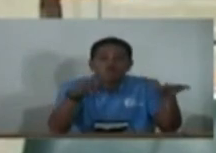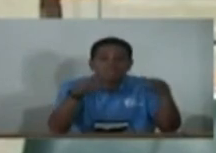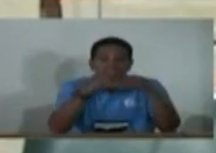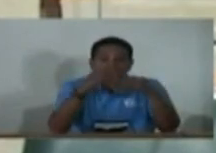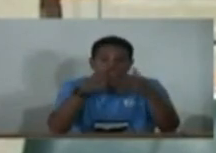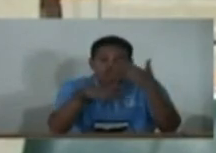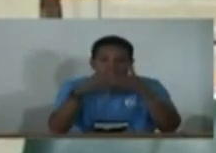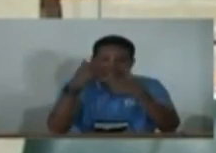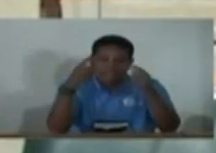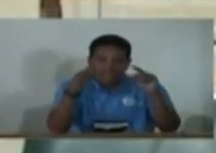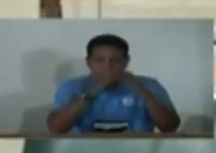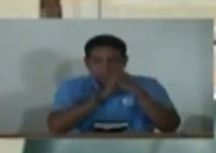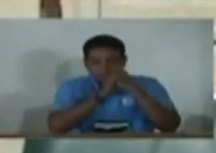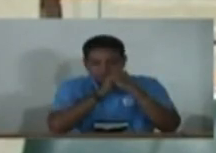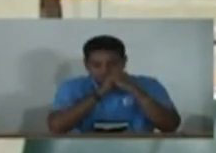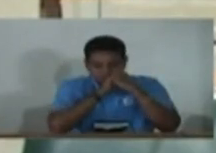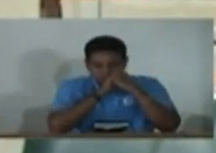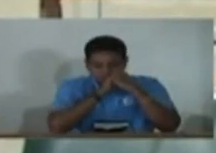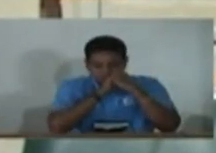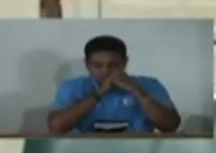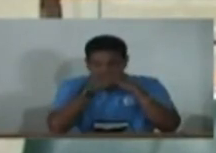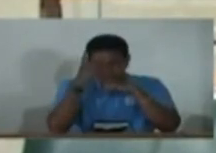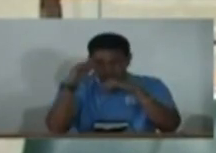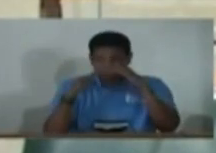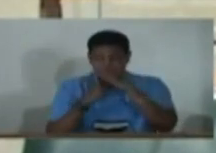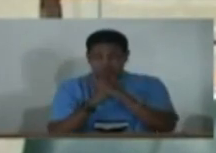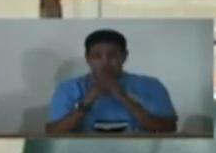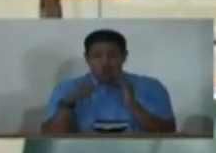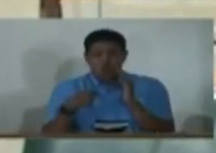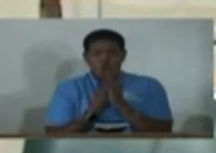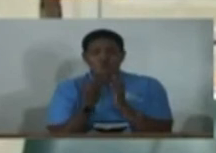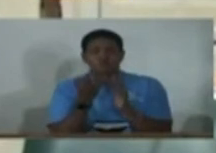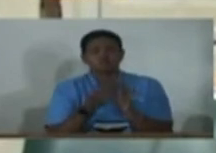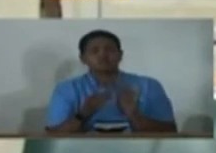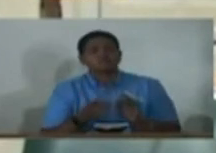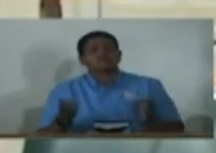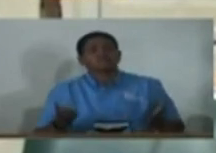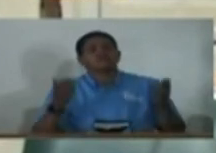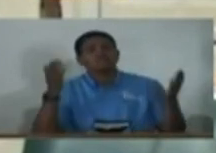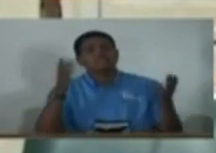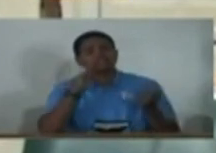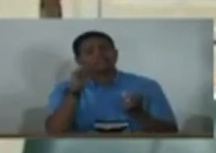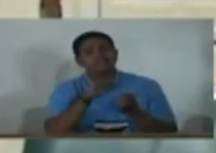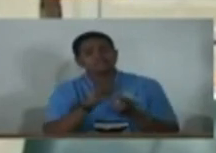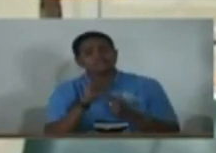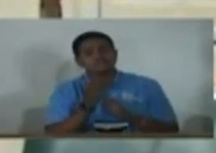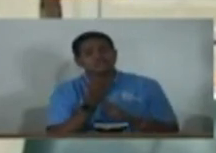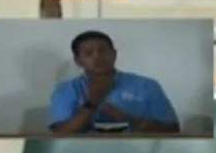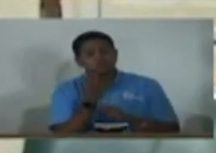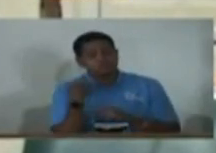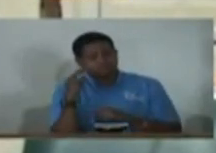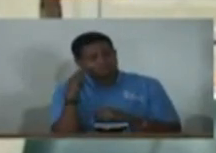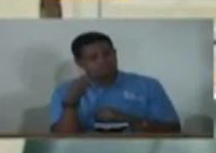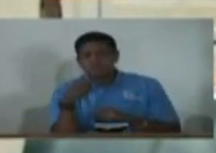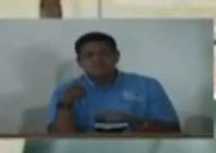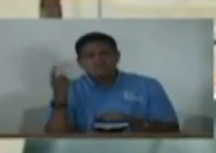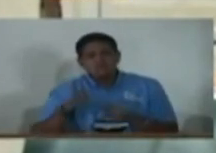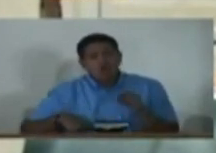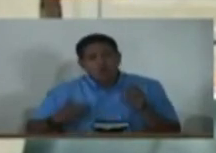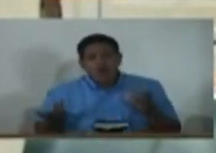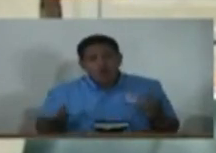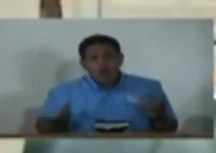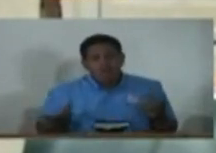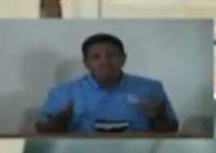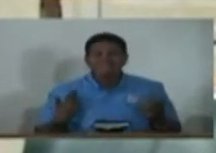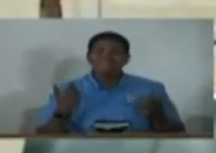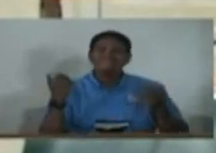society. In terms of the curfew hours, you have raised a particular situation which we could not,